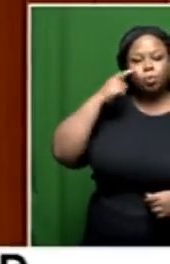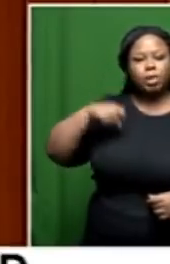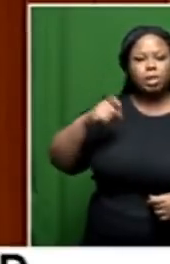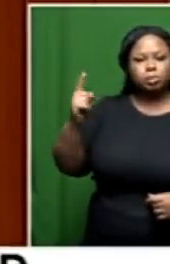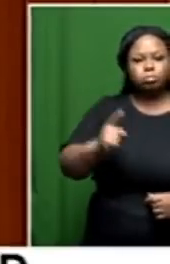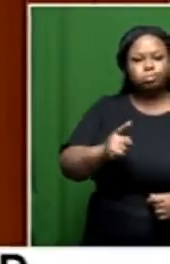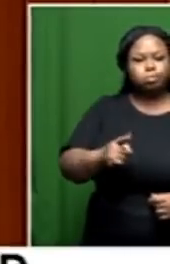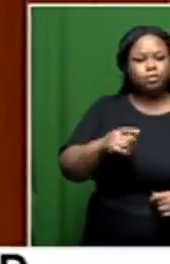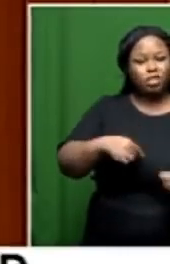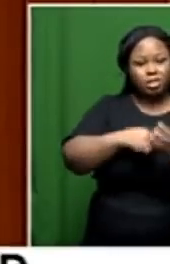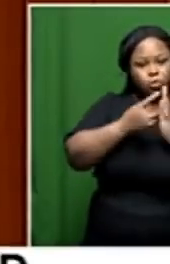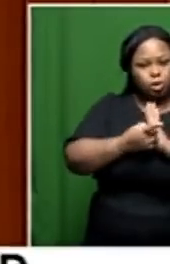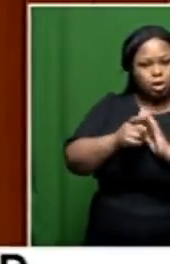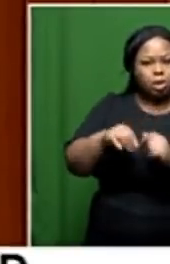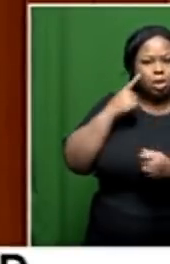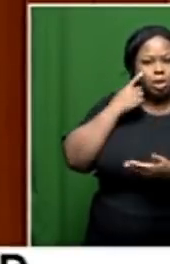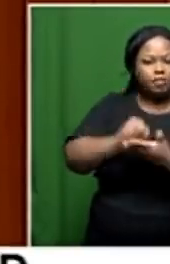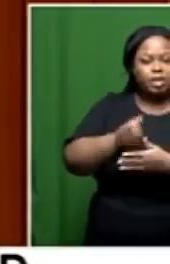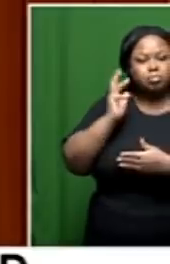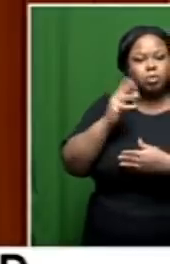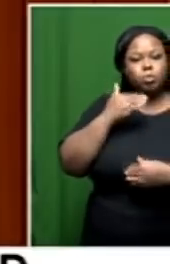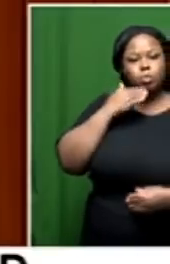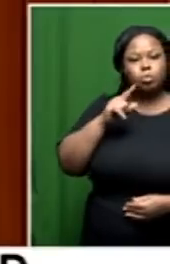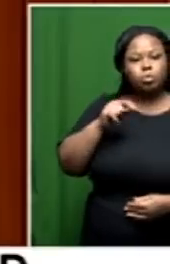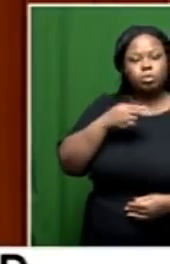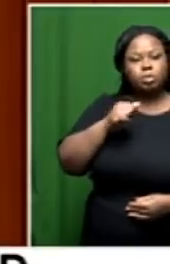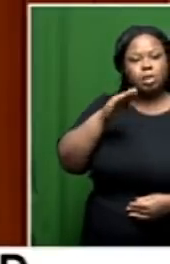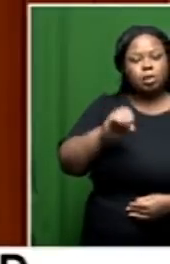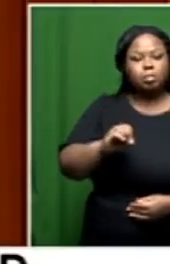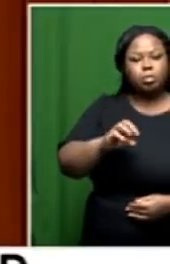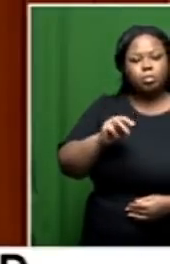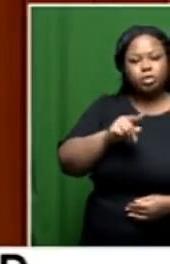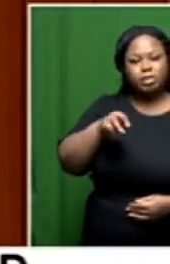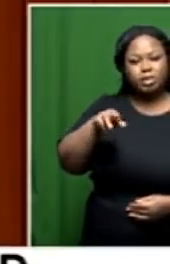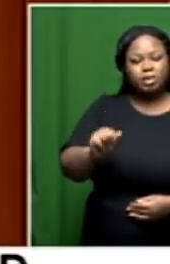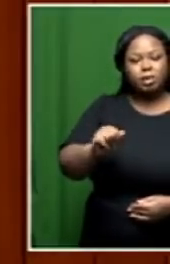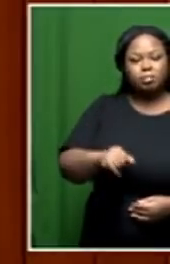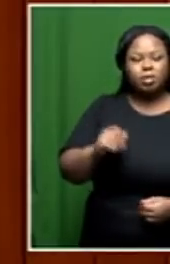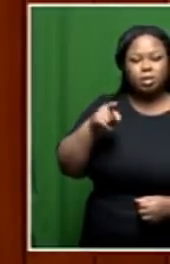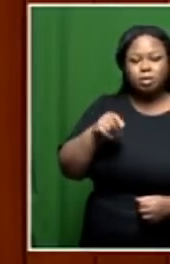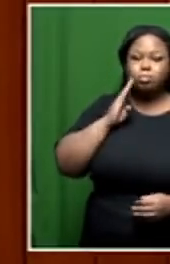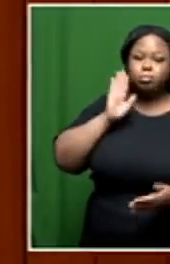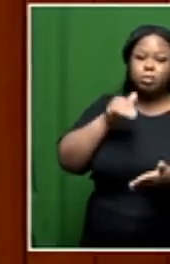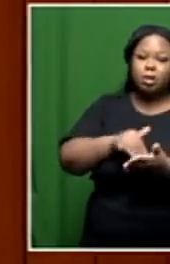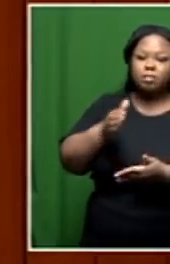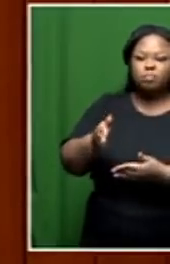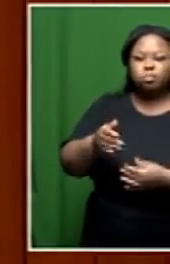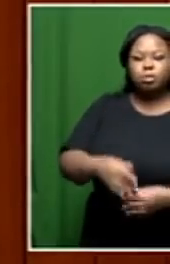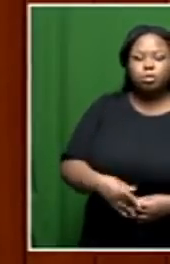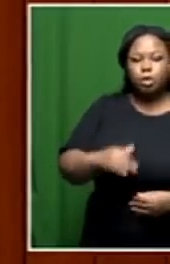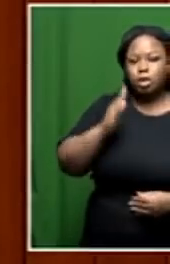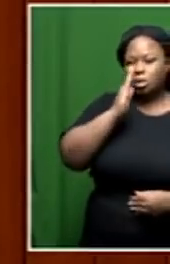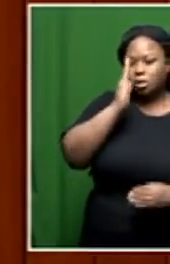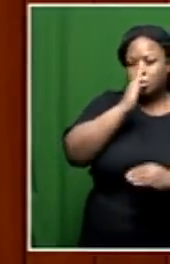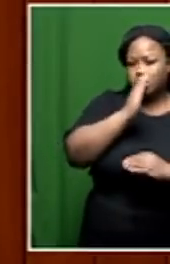and we spent most of the week hearing testimony from Sergeant Thabo Mosia, the forensic officer who arrived at the scene just after